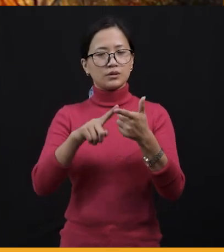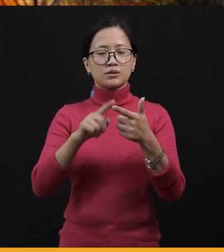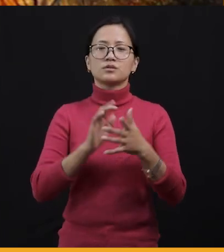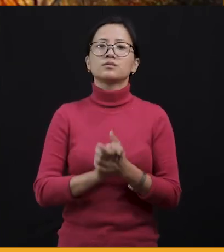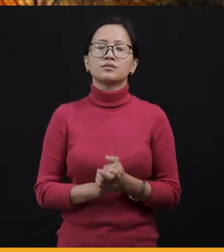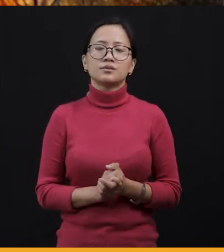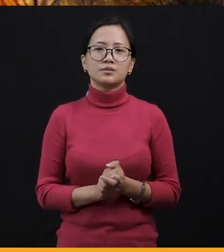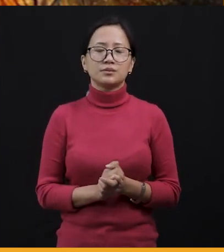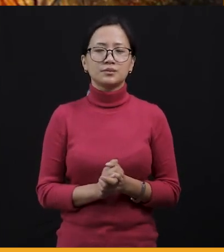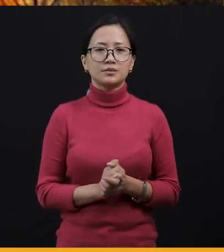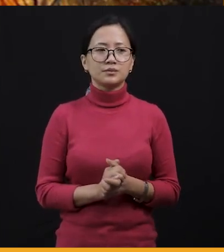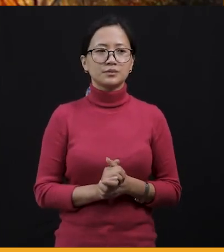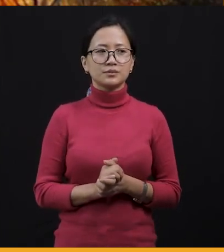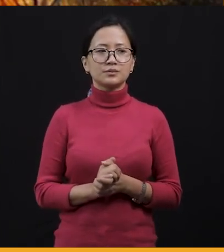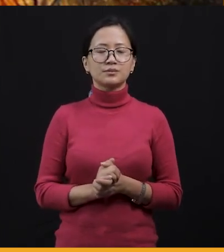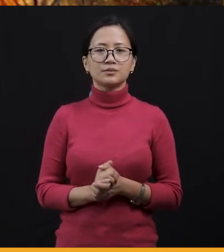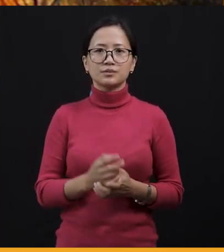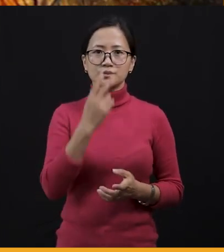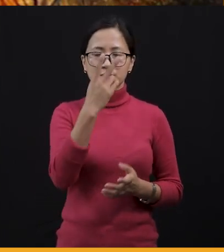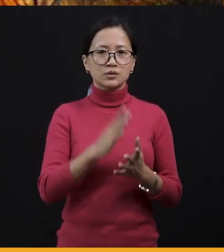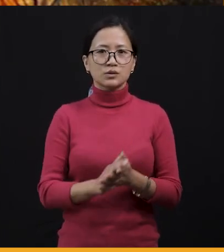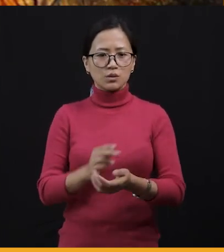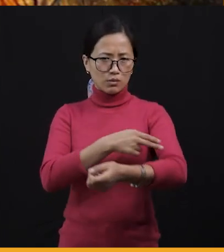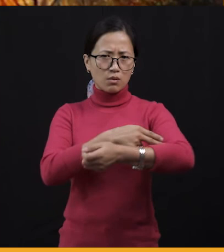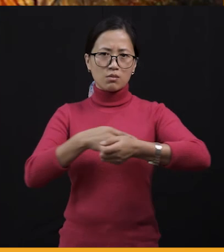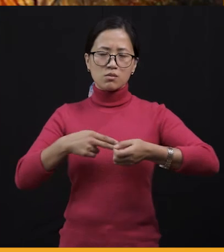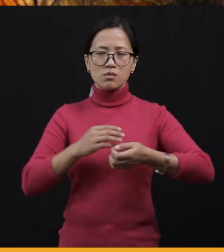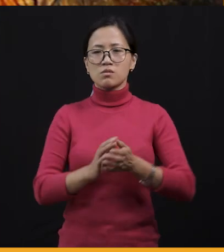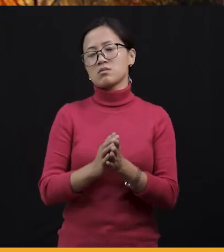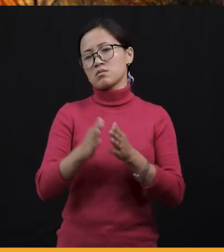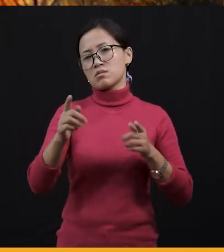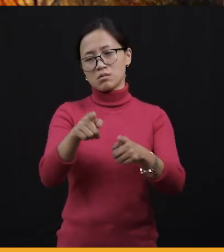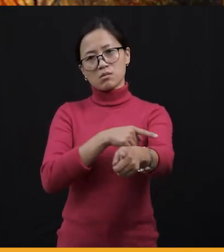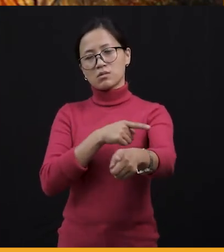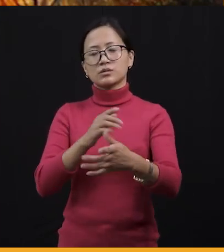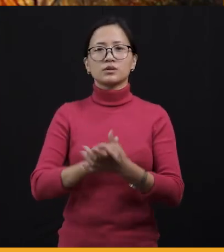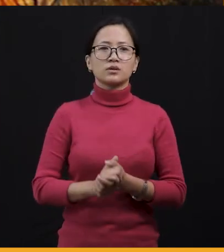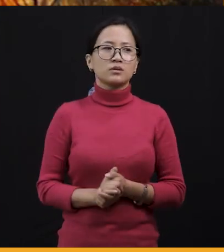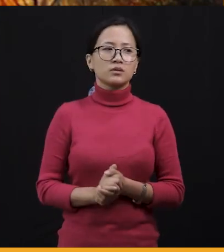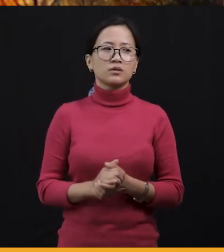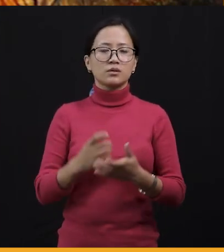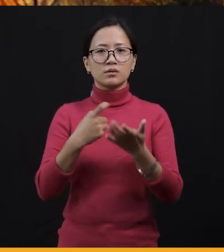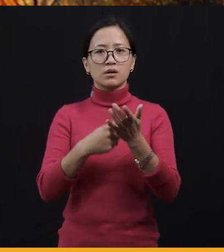Ranthambore National Park. Now see, it's a long name, but it's interesting, right?